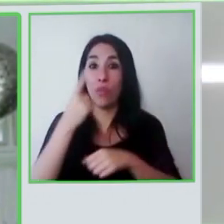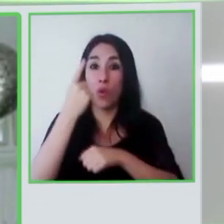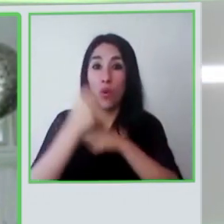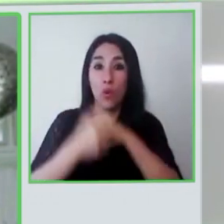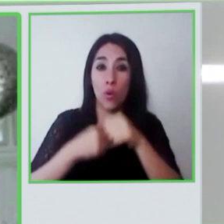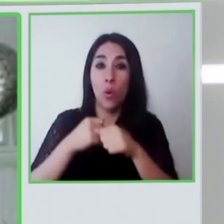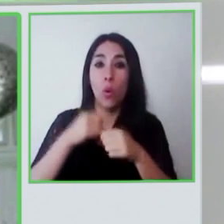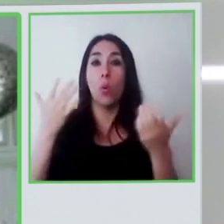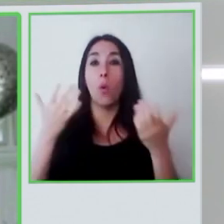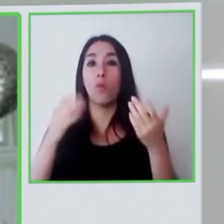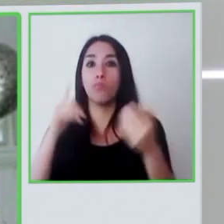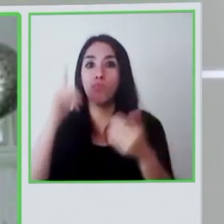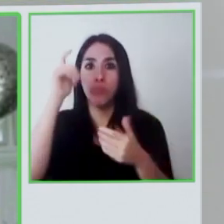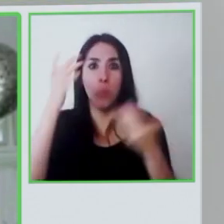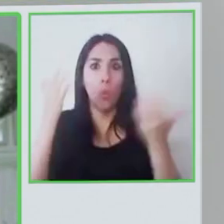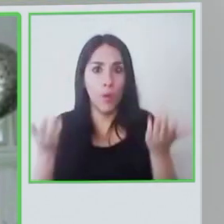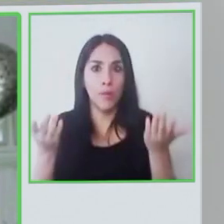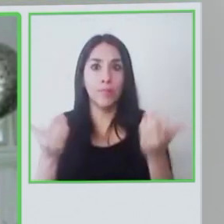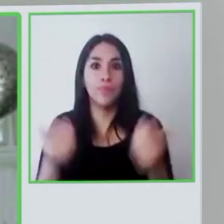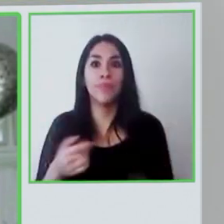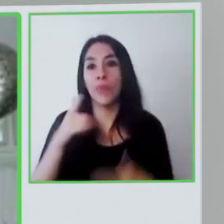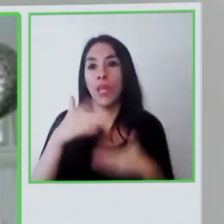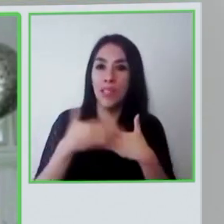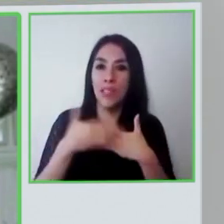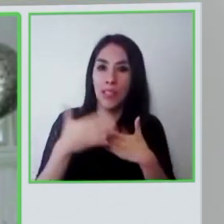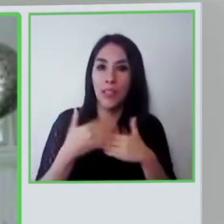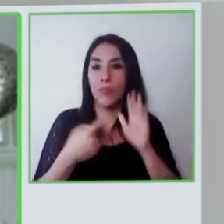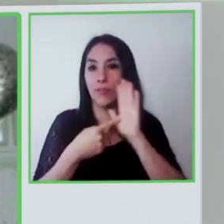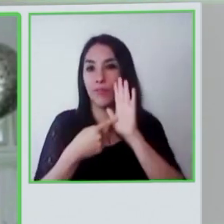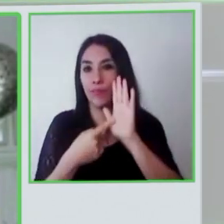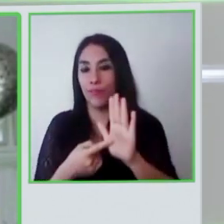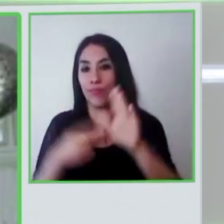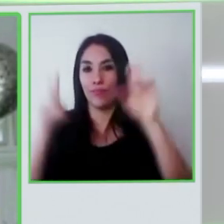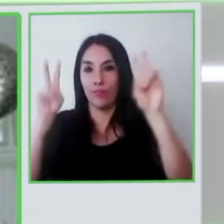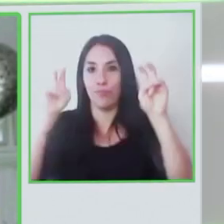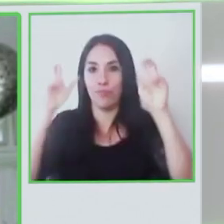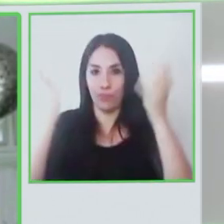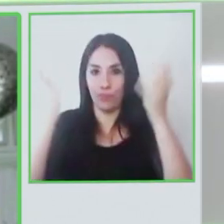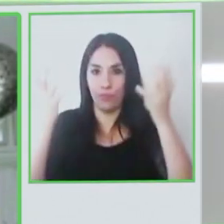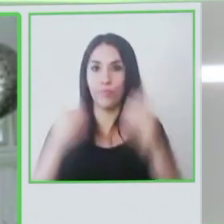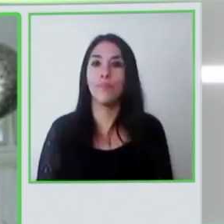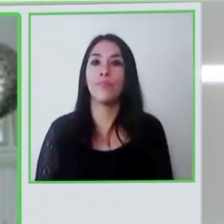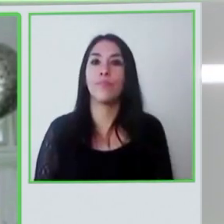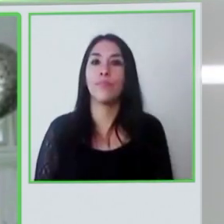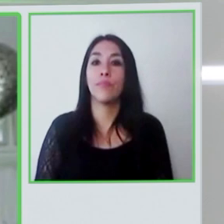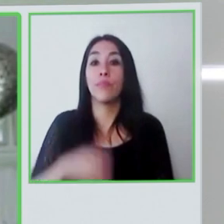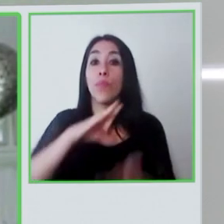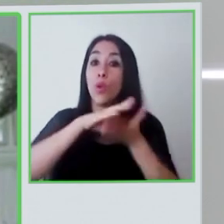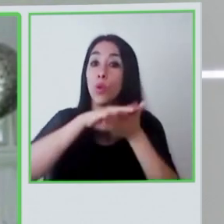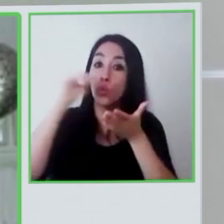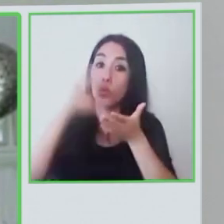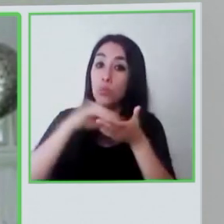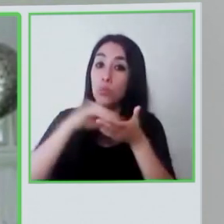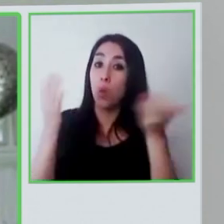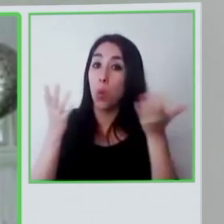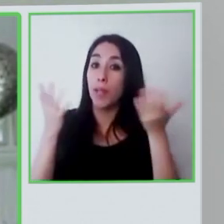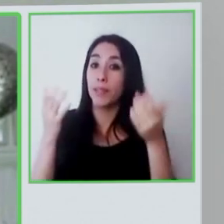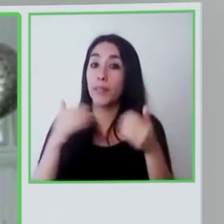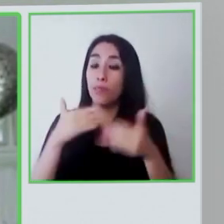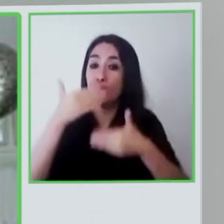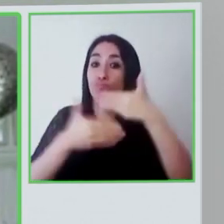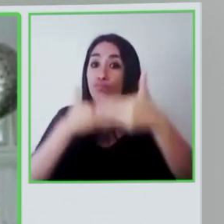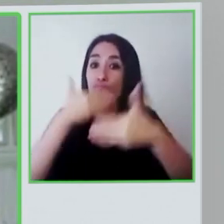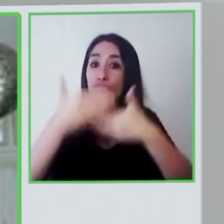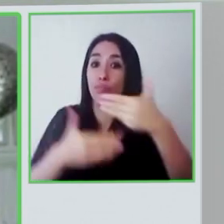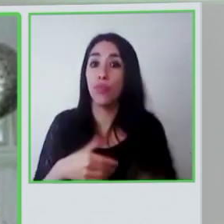happened, is what they do is that it's easy to talk about this, how to learn to live with this, how